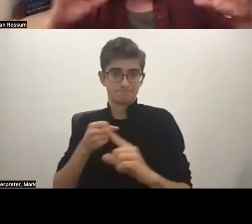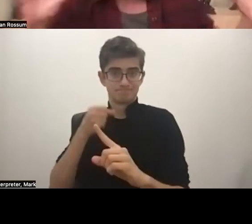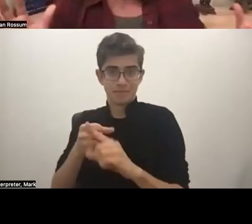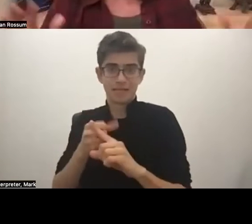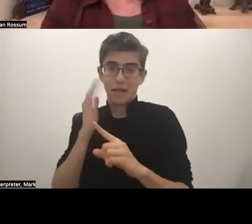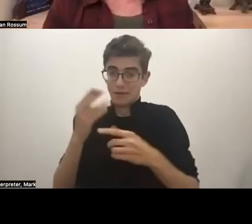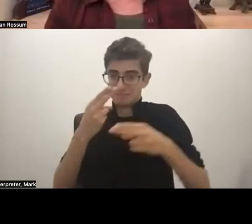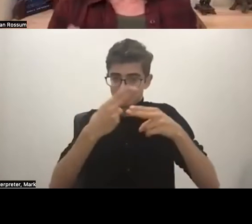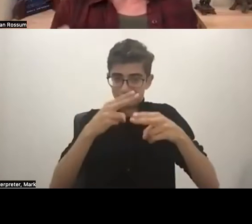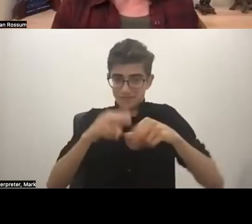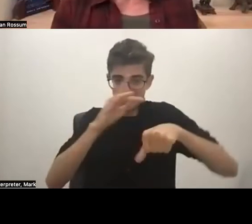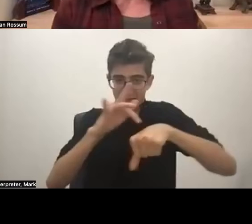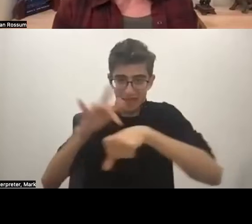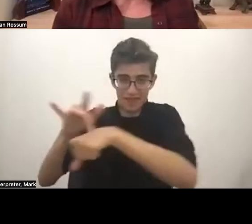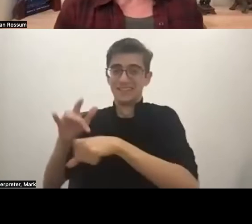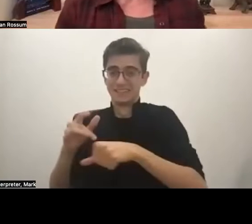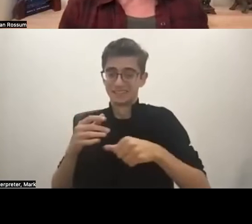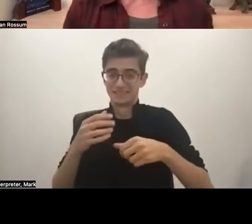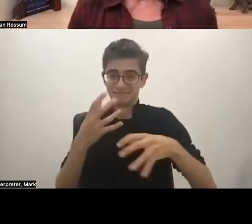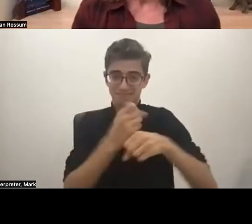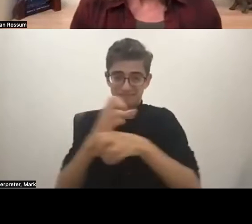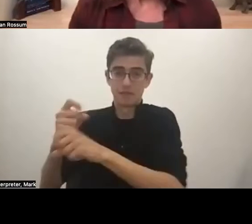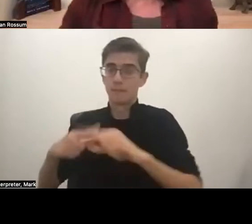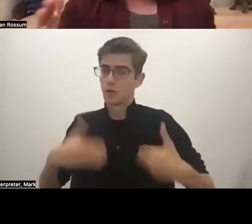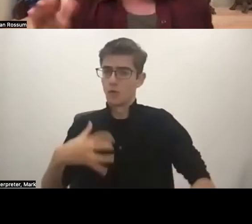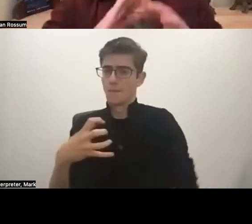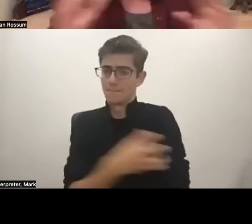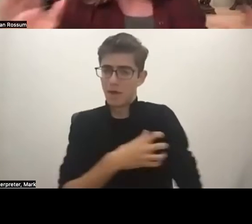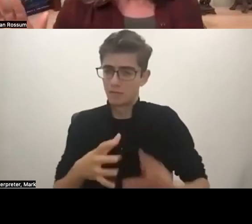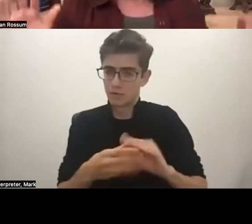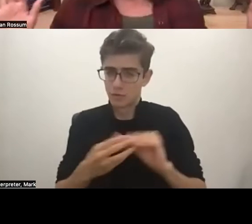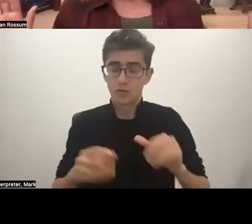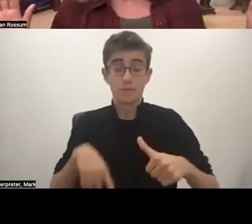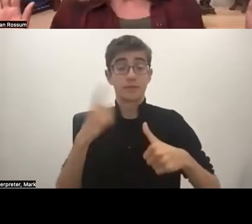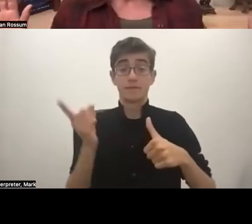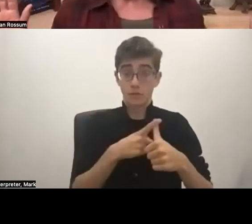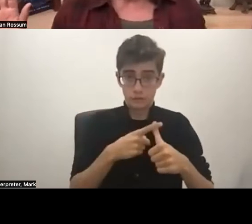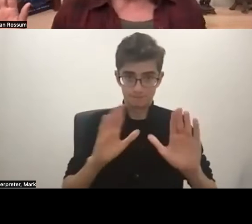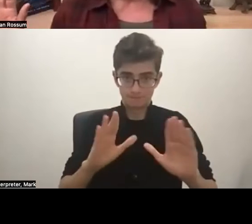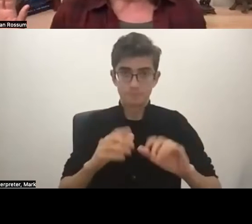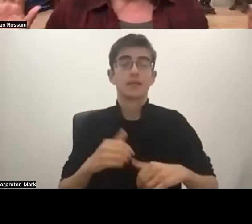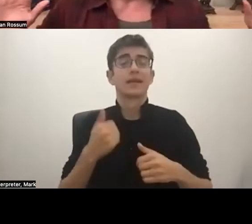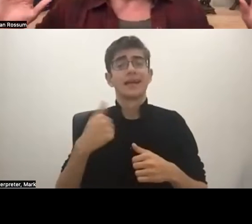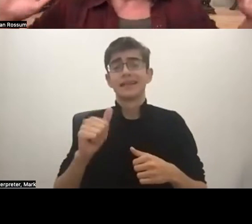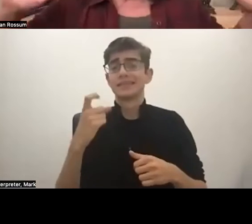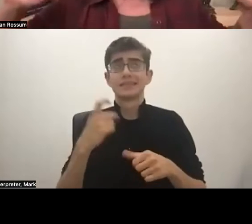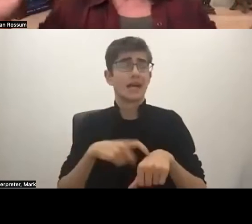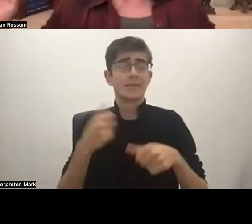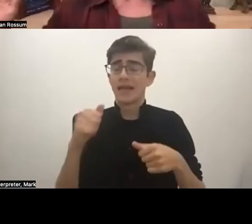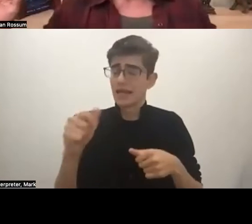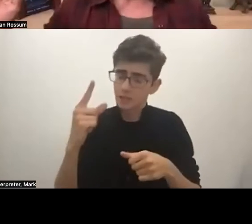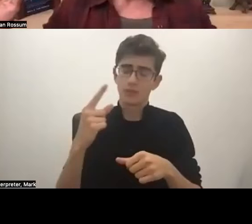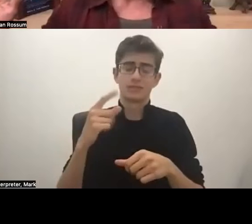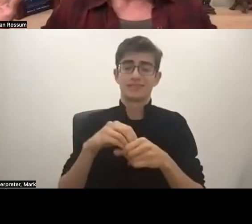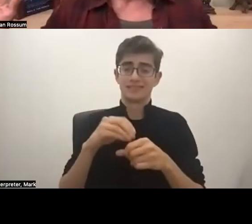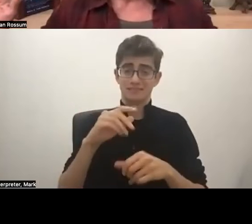but because of time, but they're really powerful stories. So first off, anytime anybody in the Commonwealth of Pennsylvania goes up